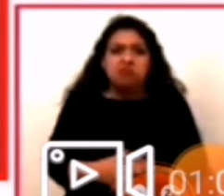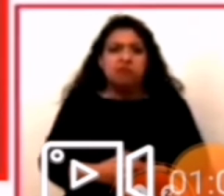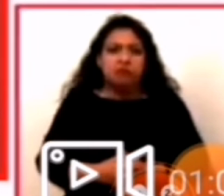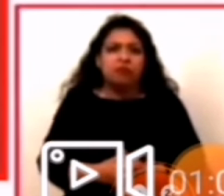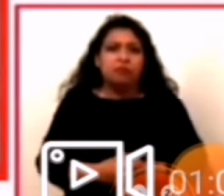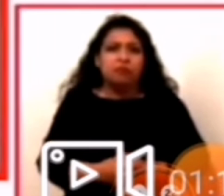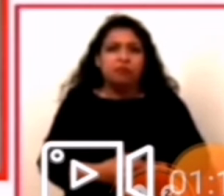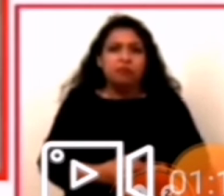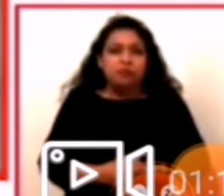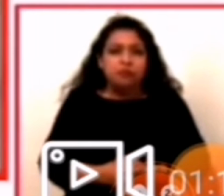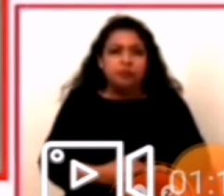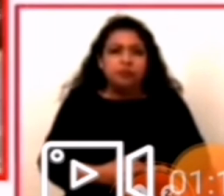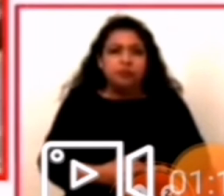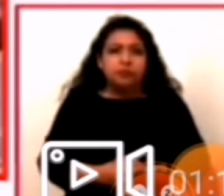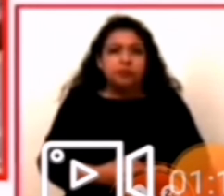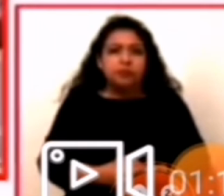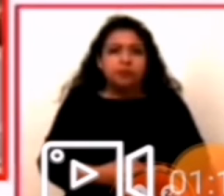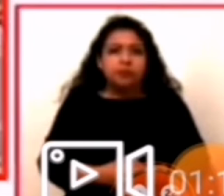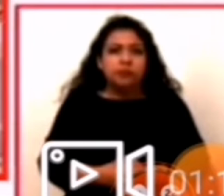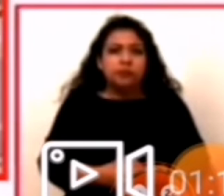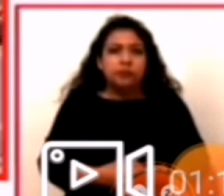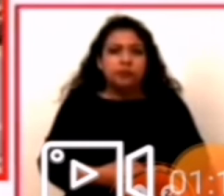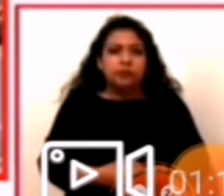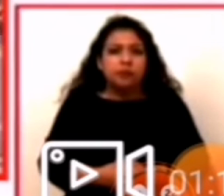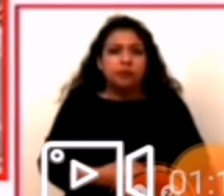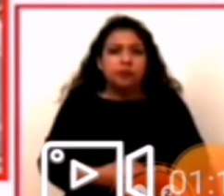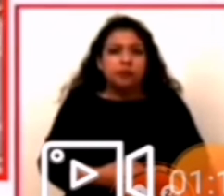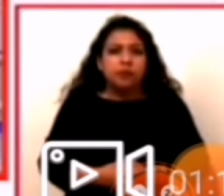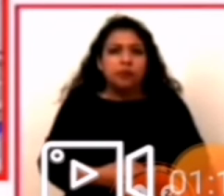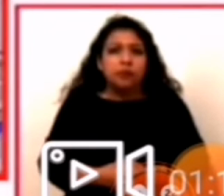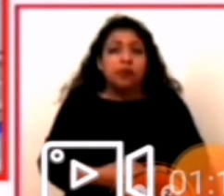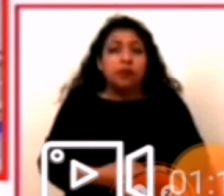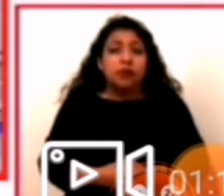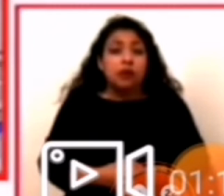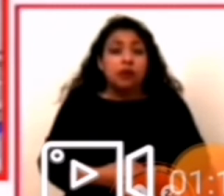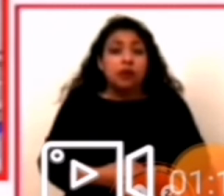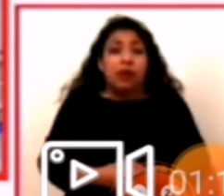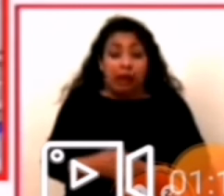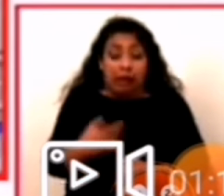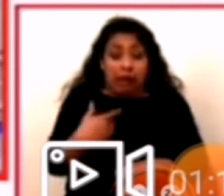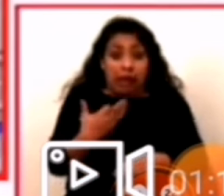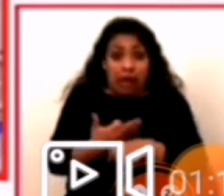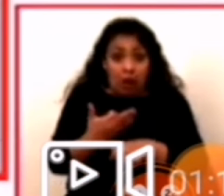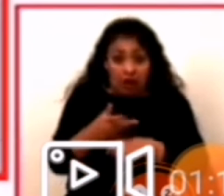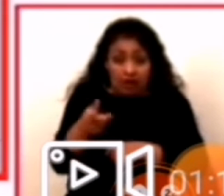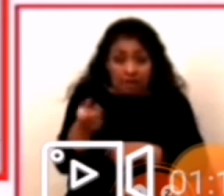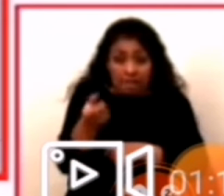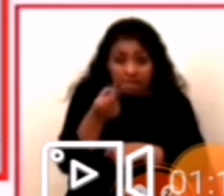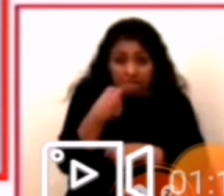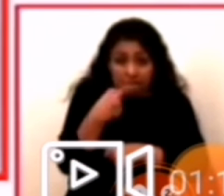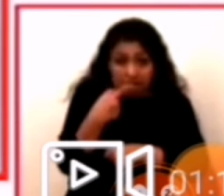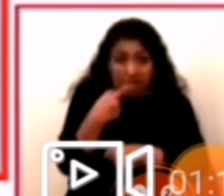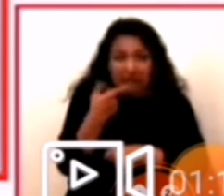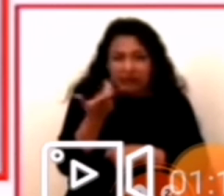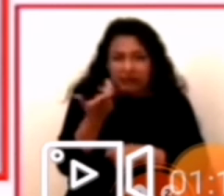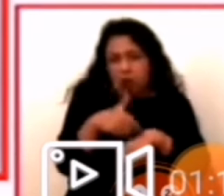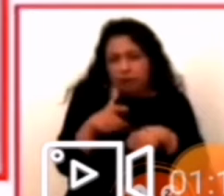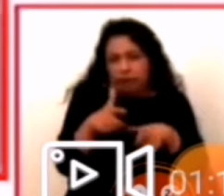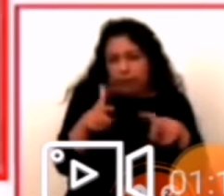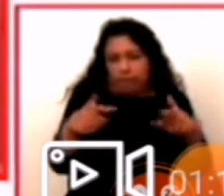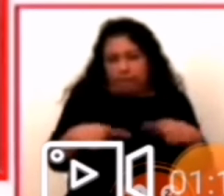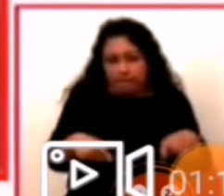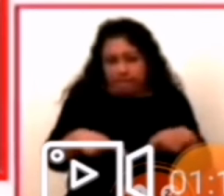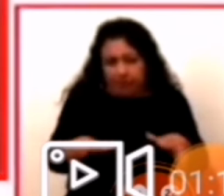for an infection. Because right now, when you make medicine, you make it for an entire population. But if we know what you